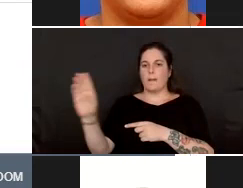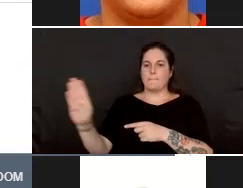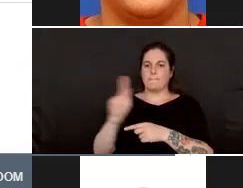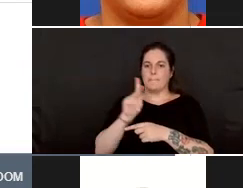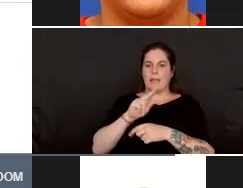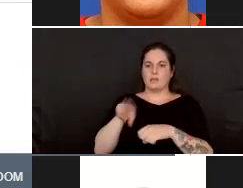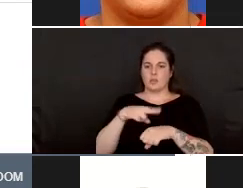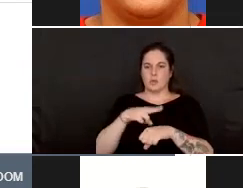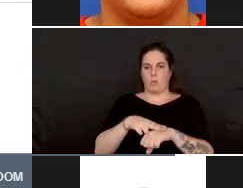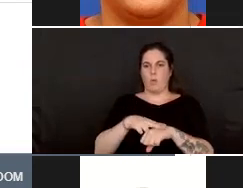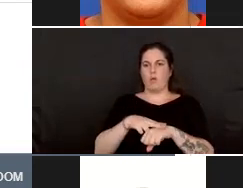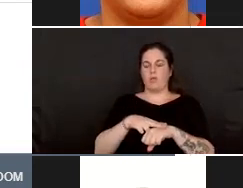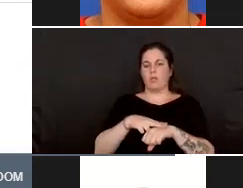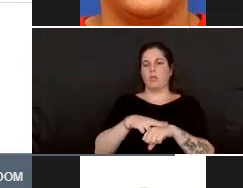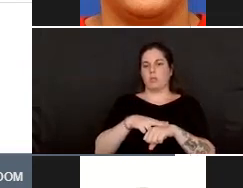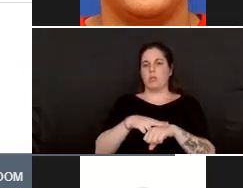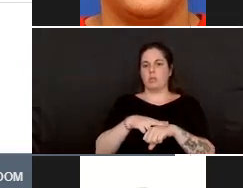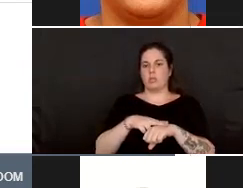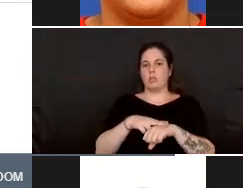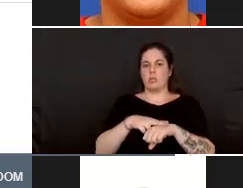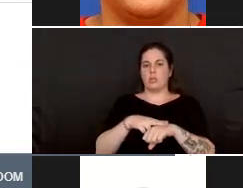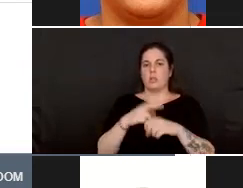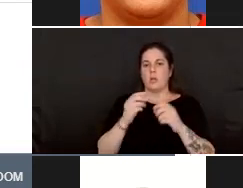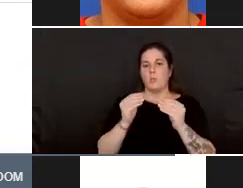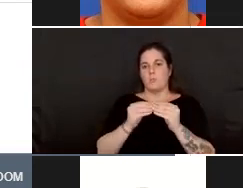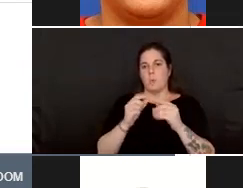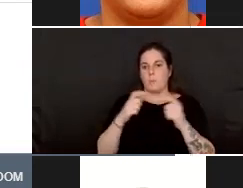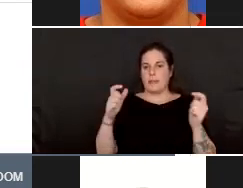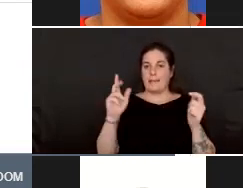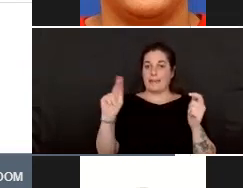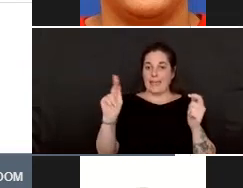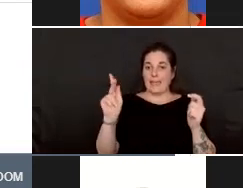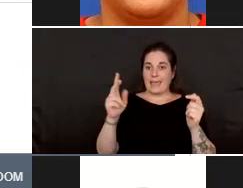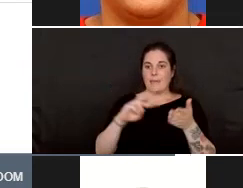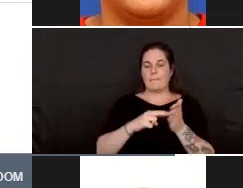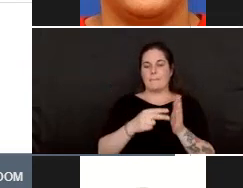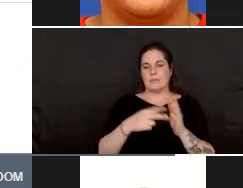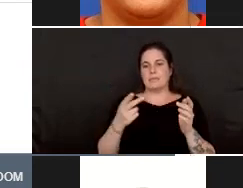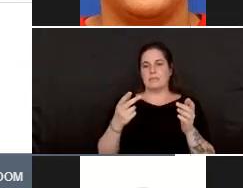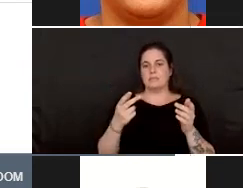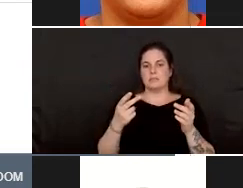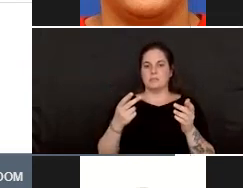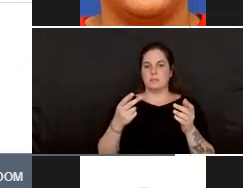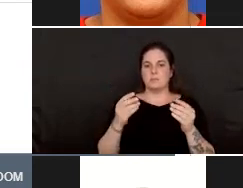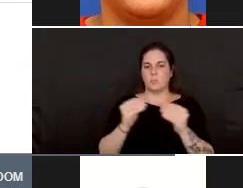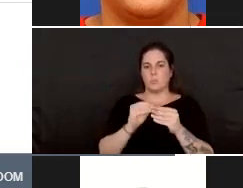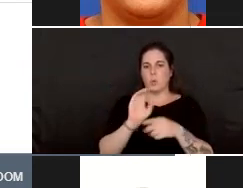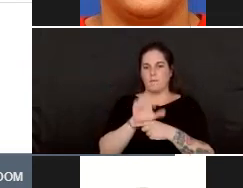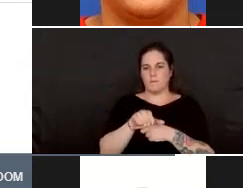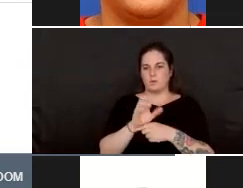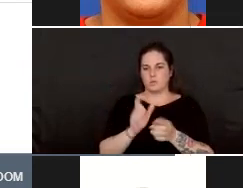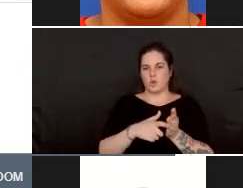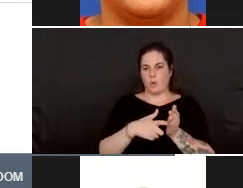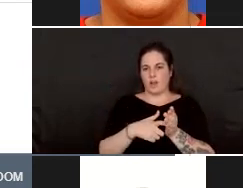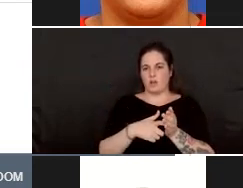equilibrium. The bigger that K is, the stiffer our system is. So let me give you an example here to help you understand. As